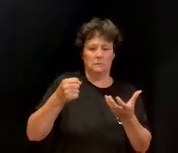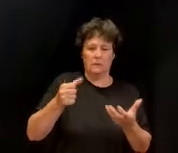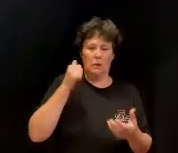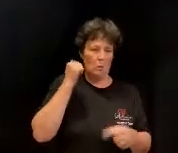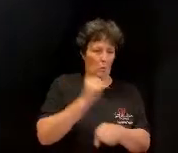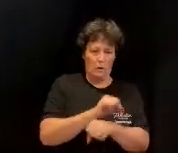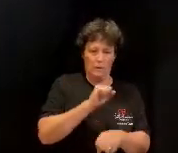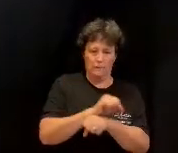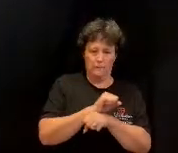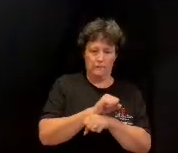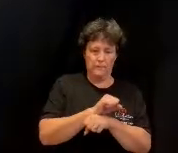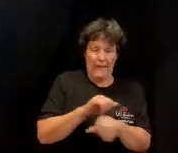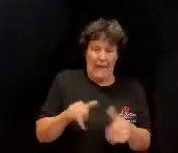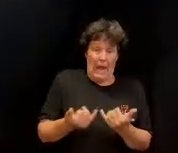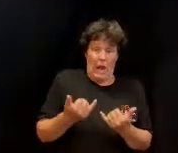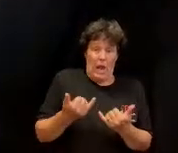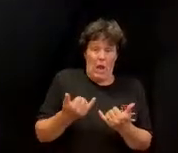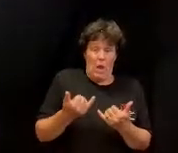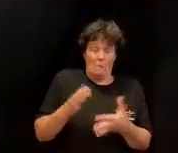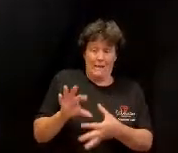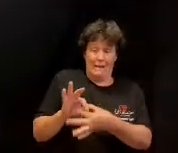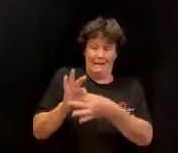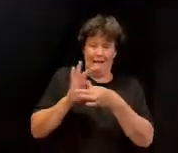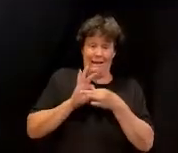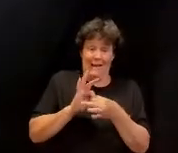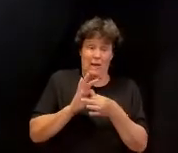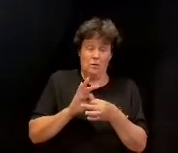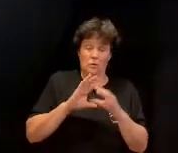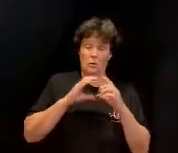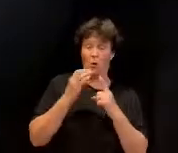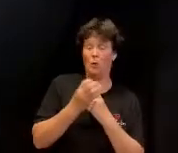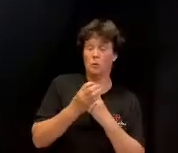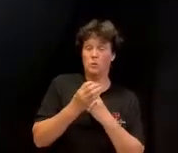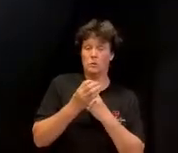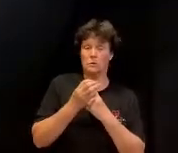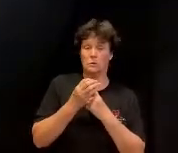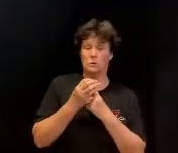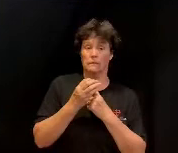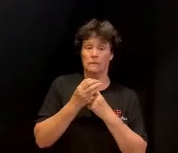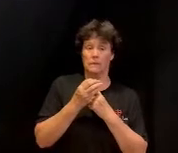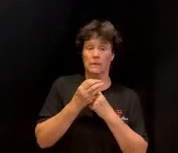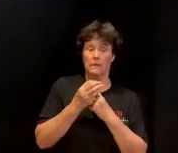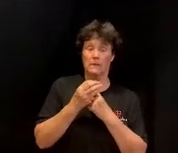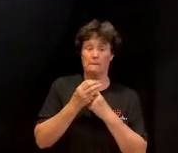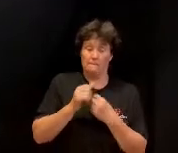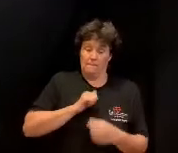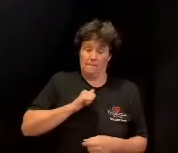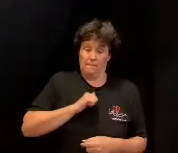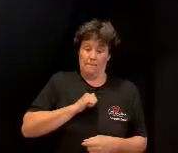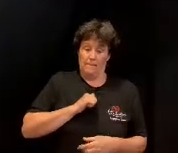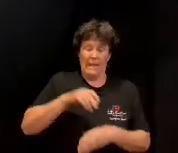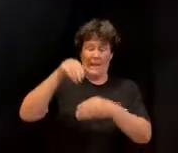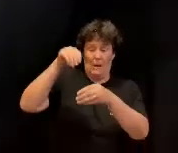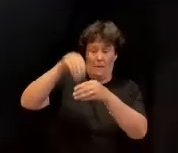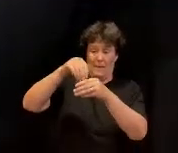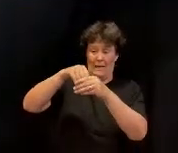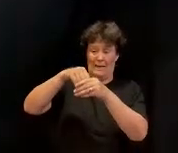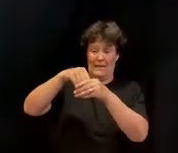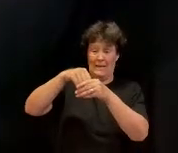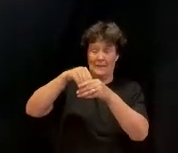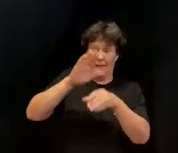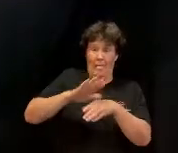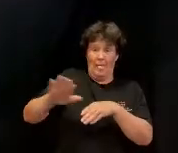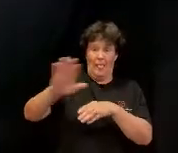The way that I'm going to engage the culture is by actually getting inside the outsider's world